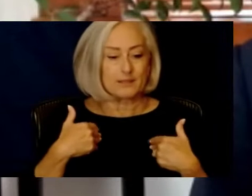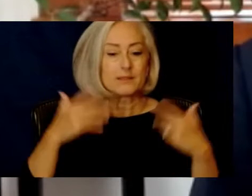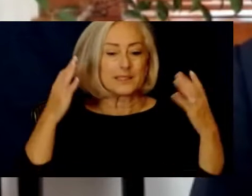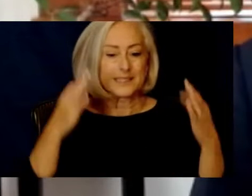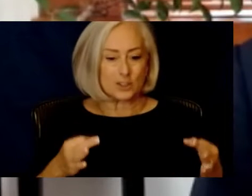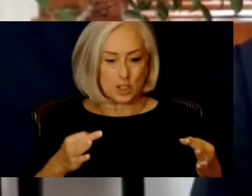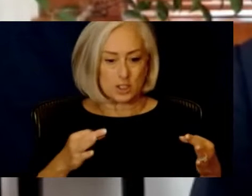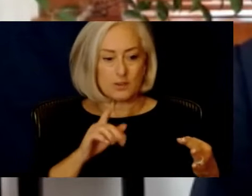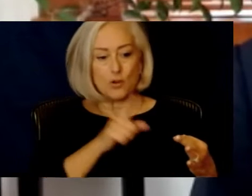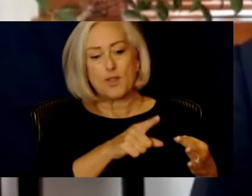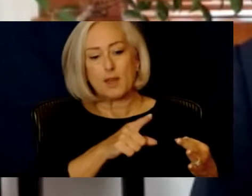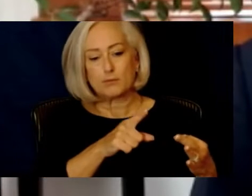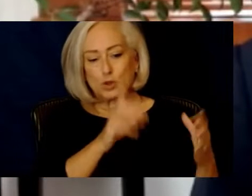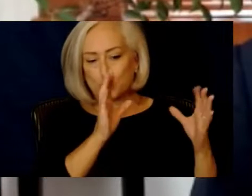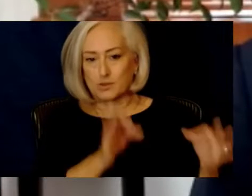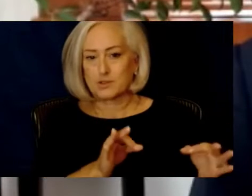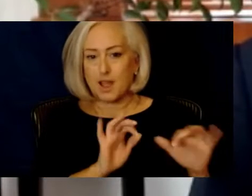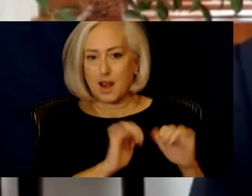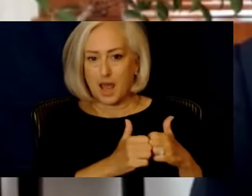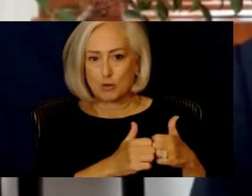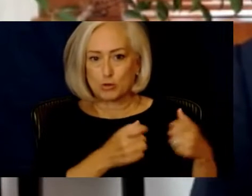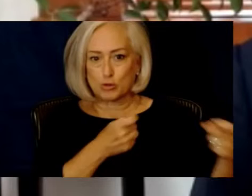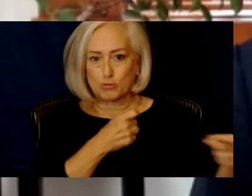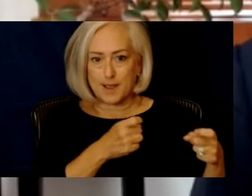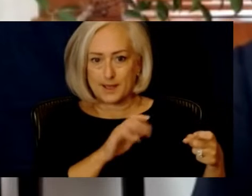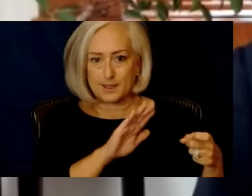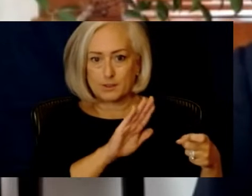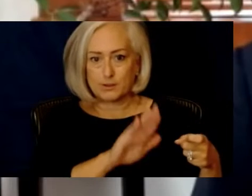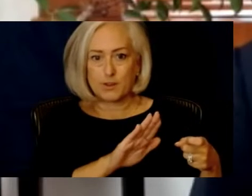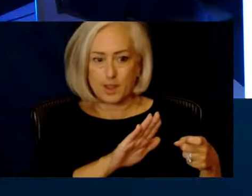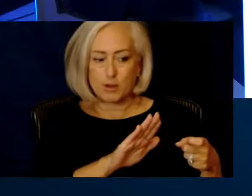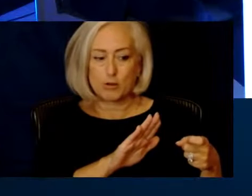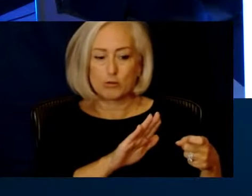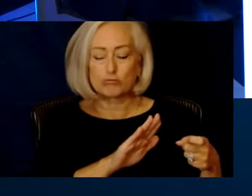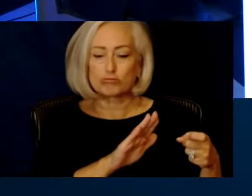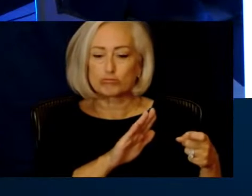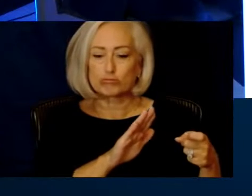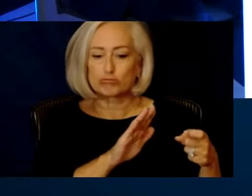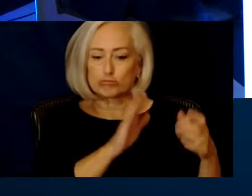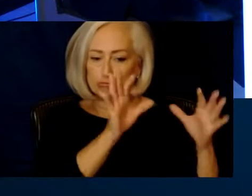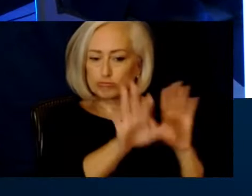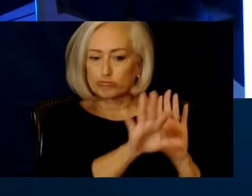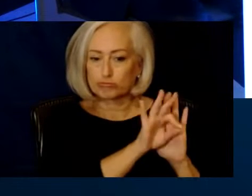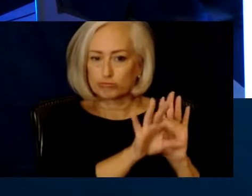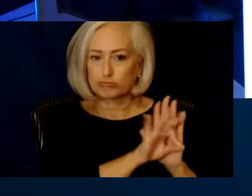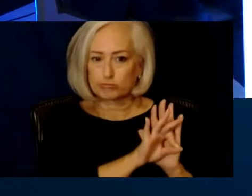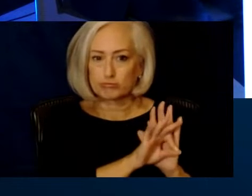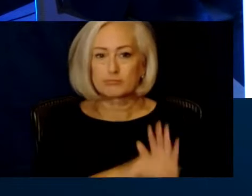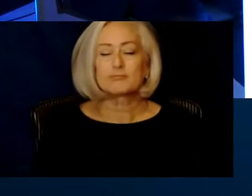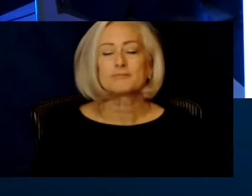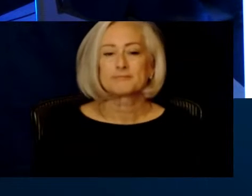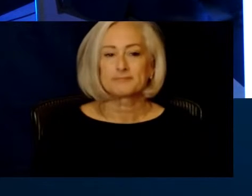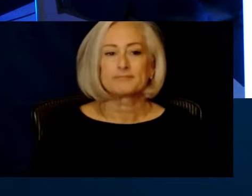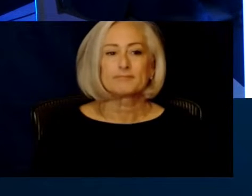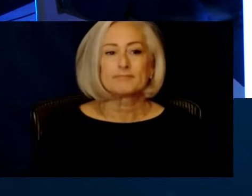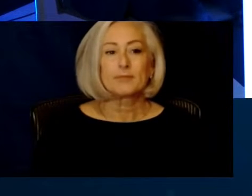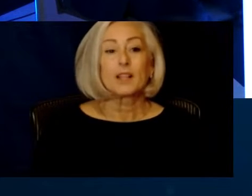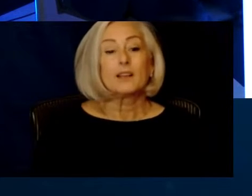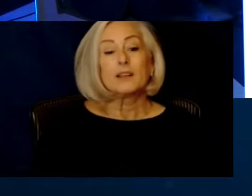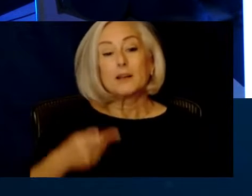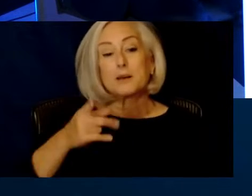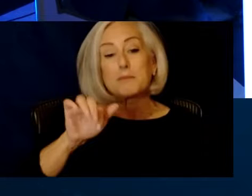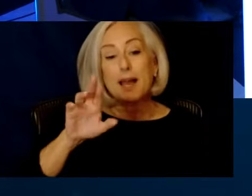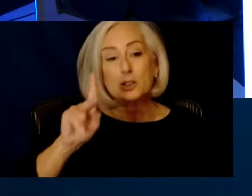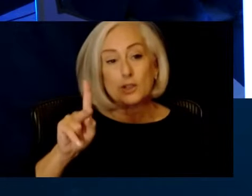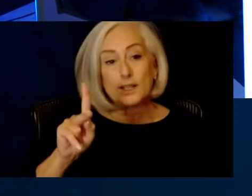individual mitigation protocols that they would implement. And Patrick, if I think about the word in Wyandotte County, I'm hearing no real